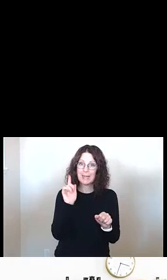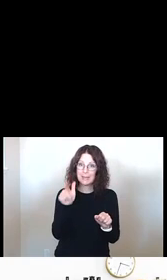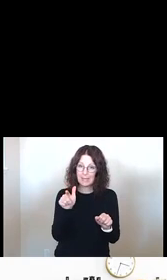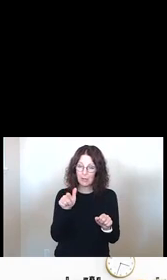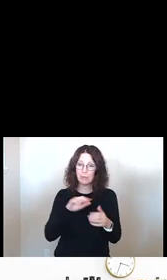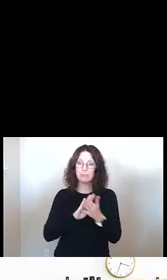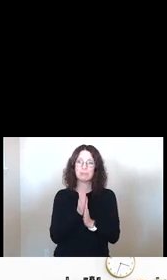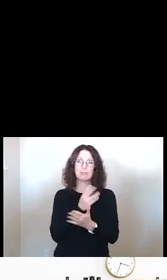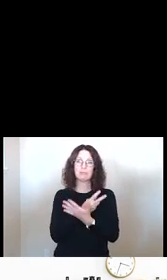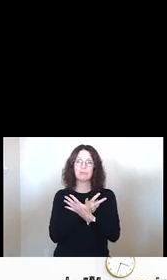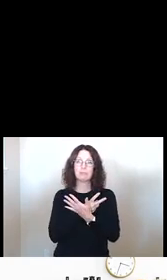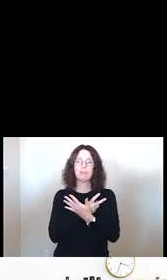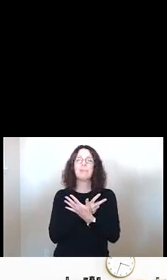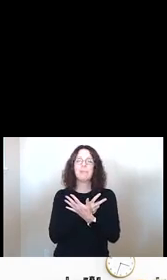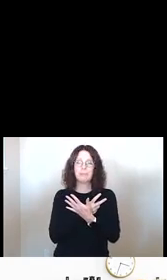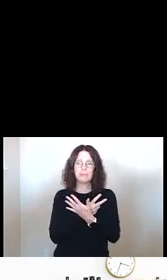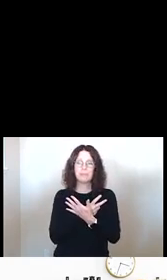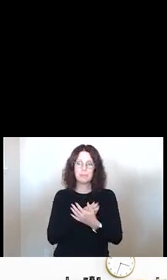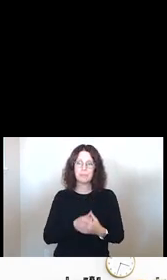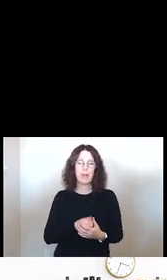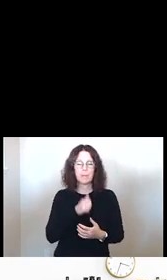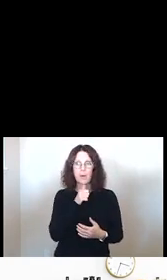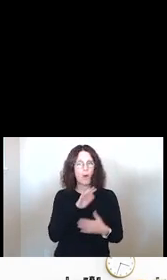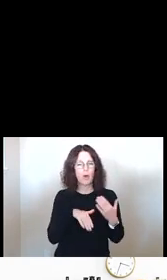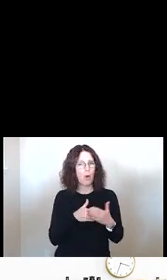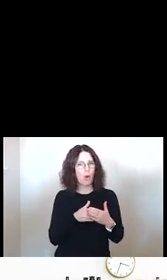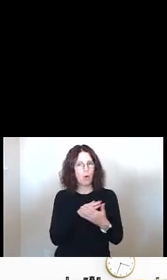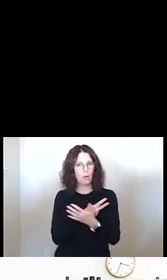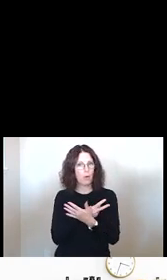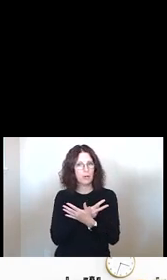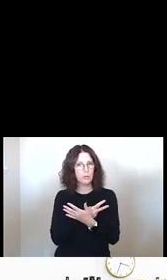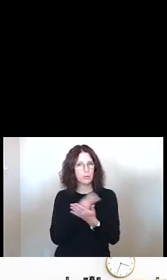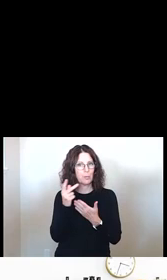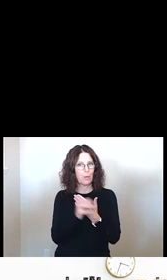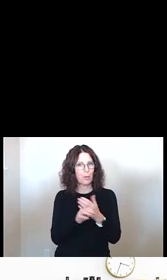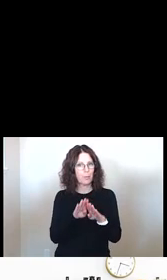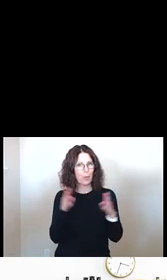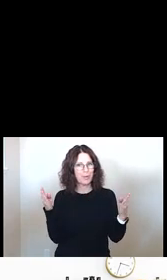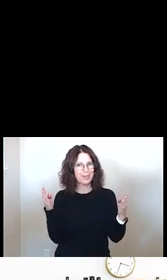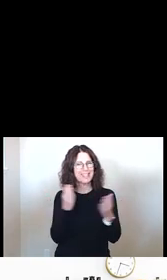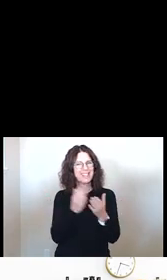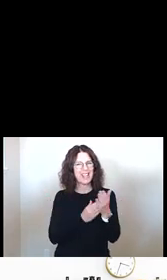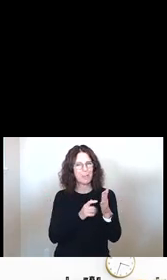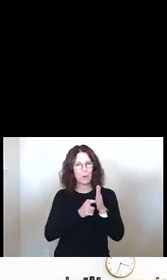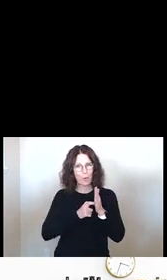all graduate programs will be open to them, but they have a few more options than students